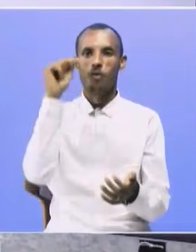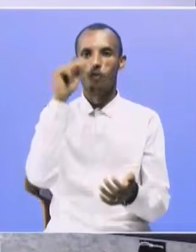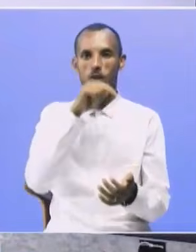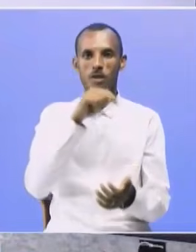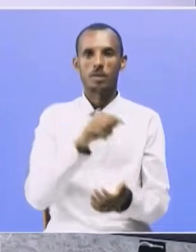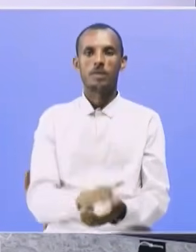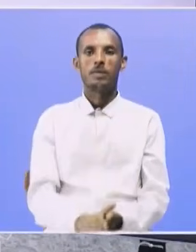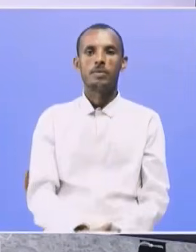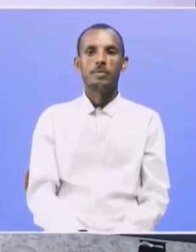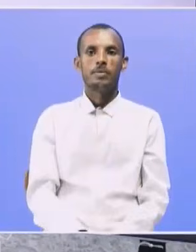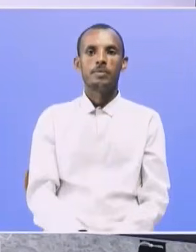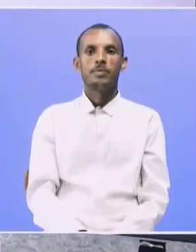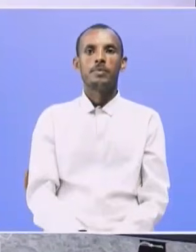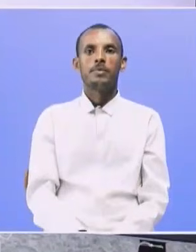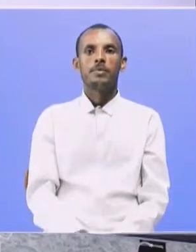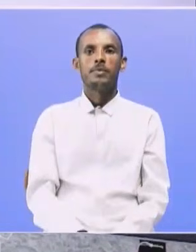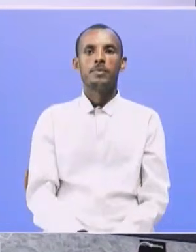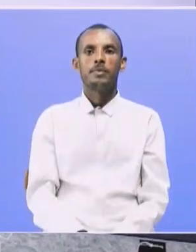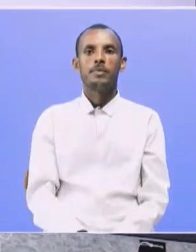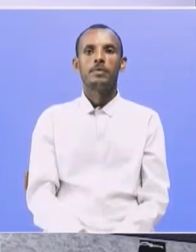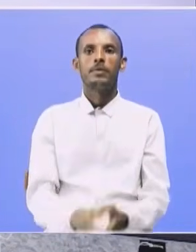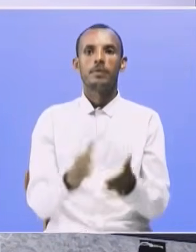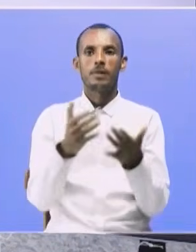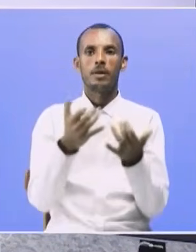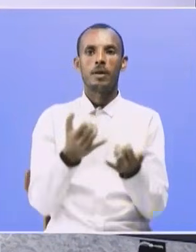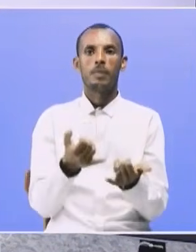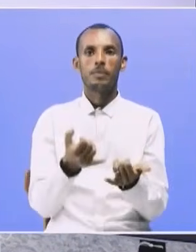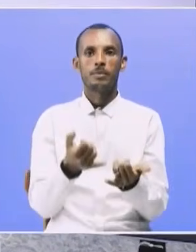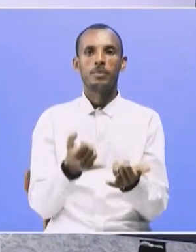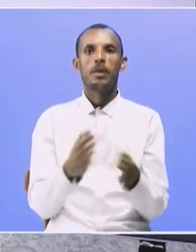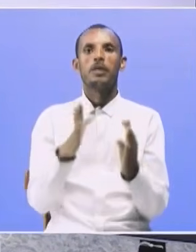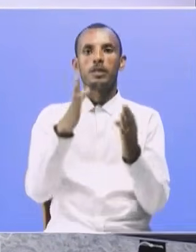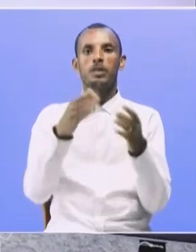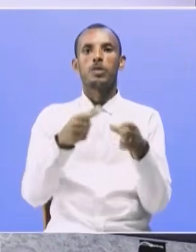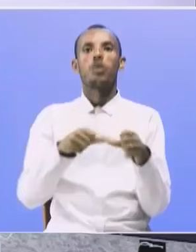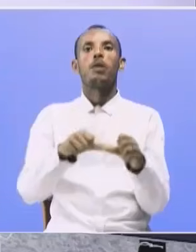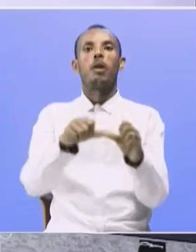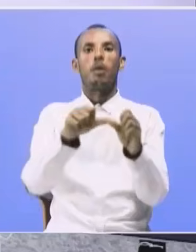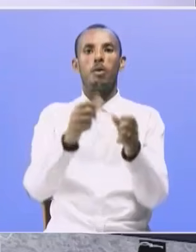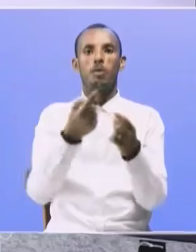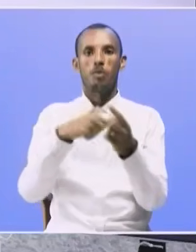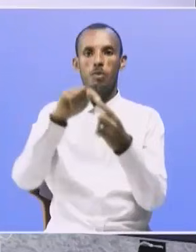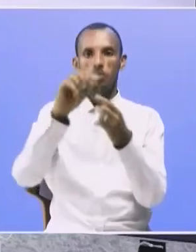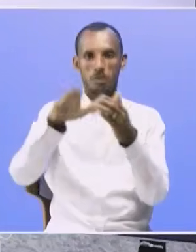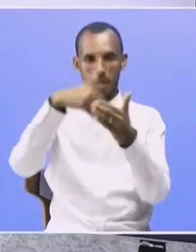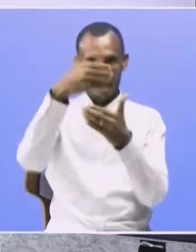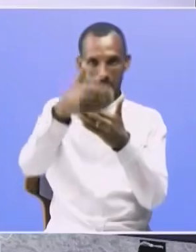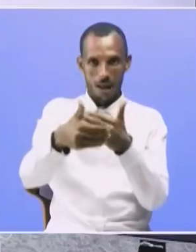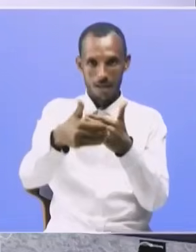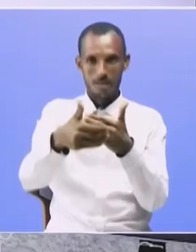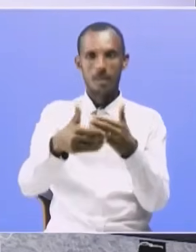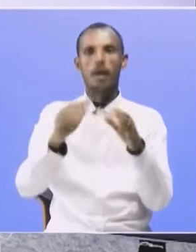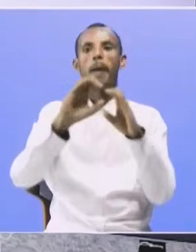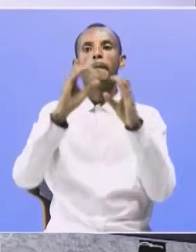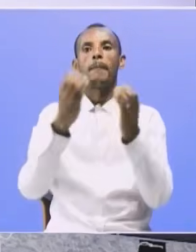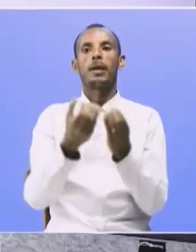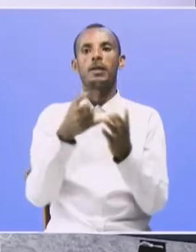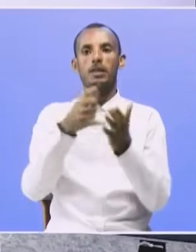false. That's it. Now, let's continue to the next part. It's